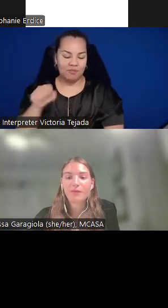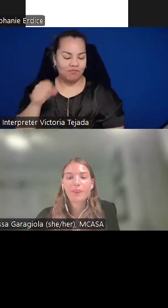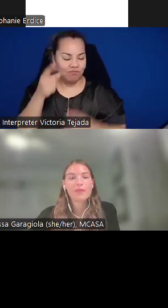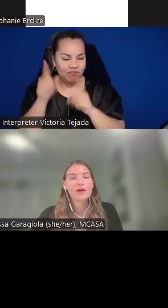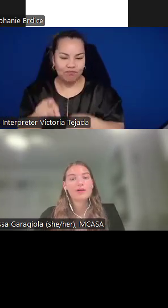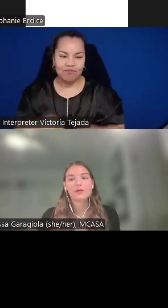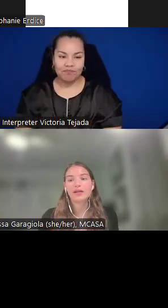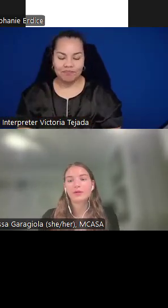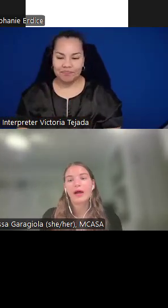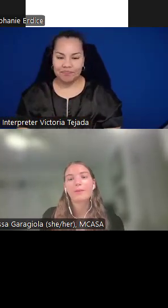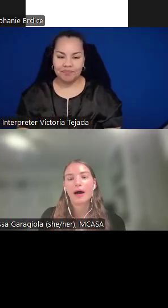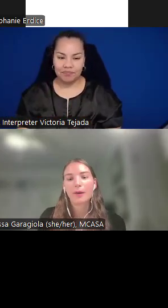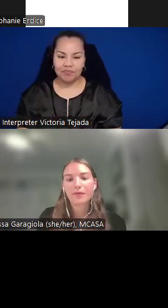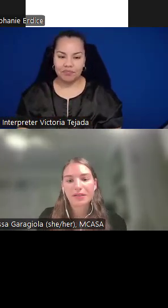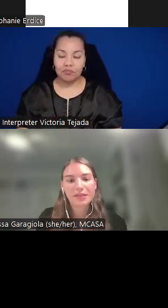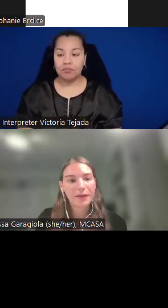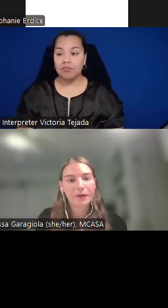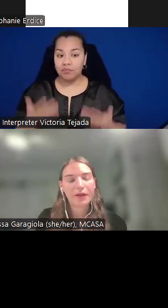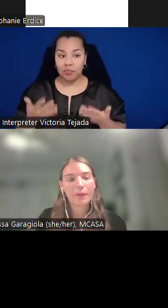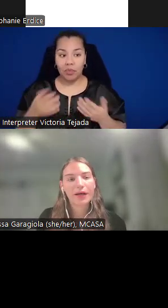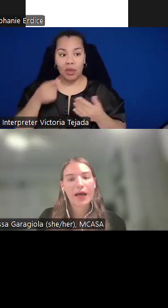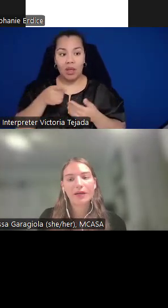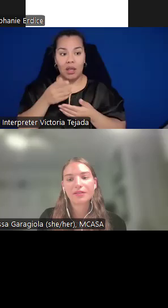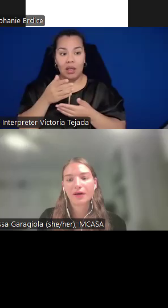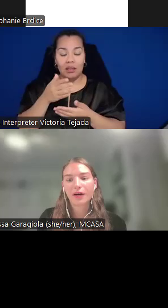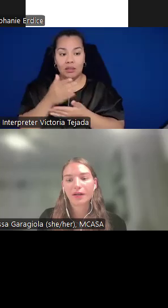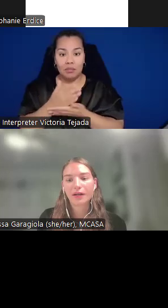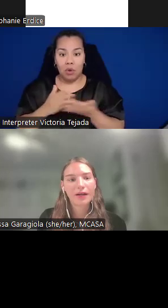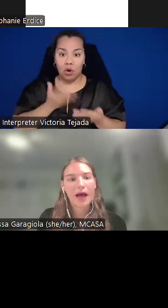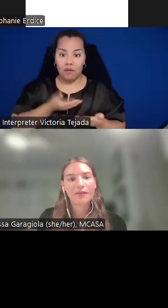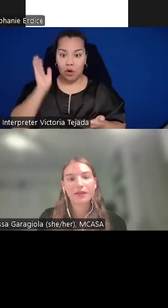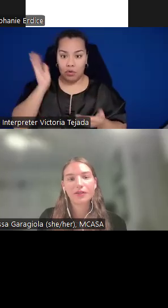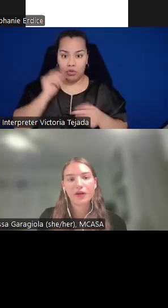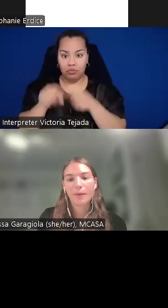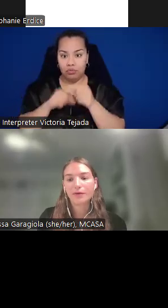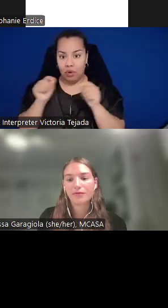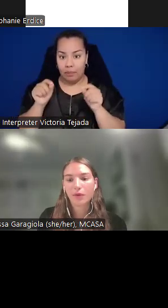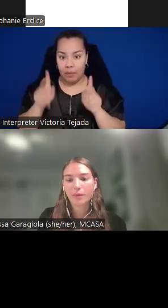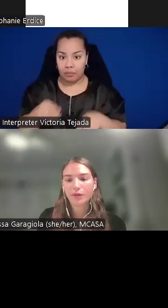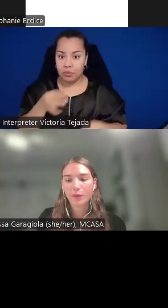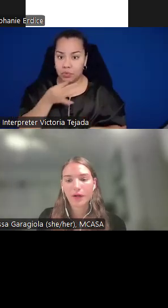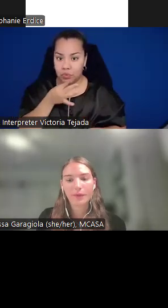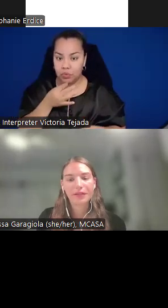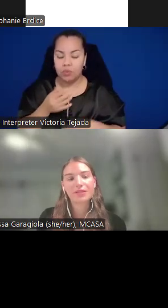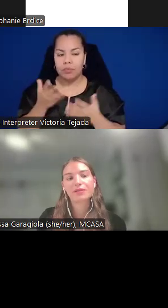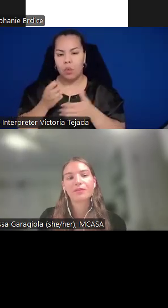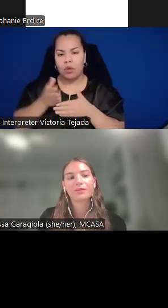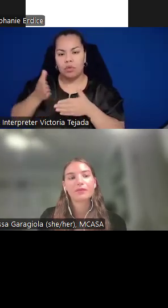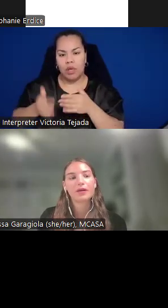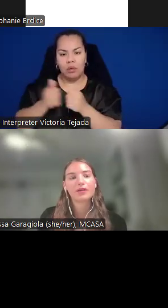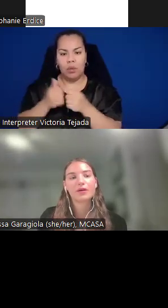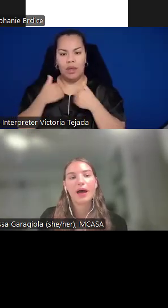Awesome. So as we wrap up this segment, I want to end on having a trauma-informed